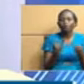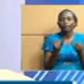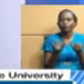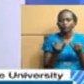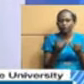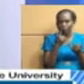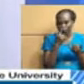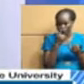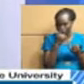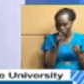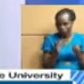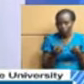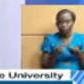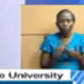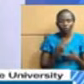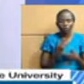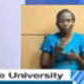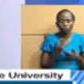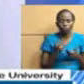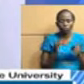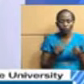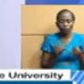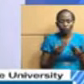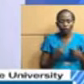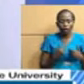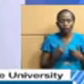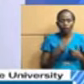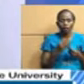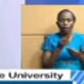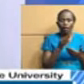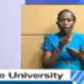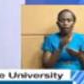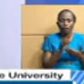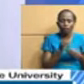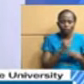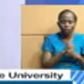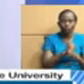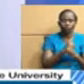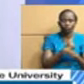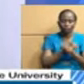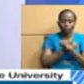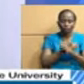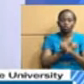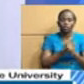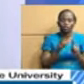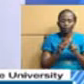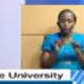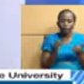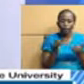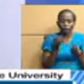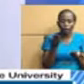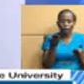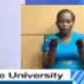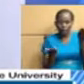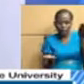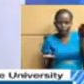this concern of trying to provide health protection across board, and try also to correct the imbalances